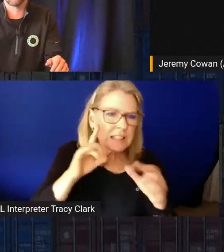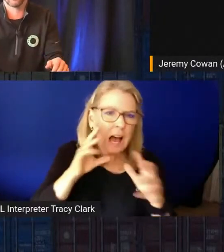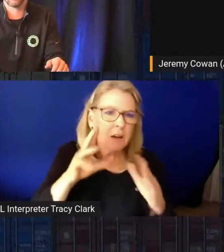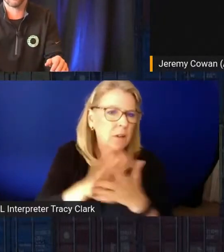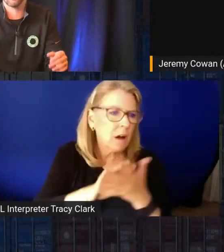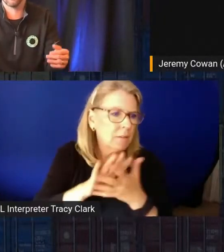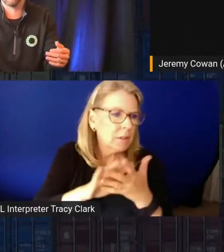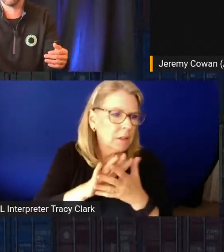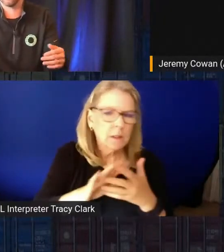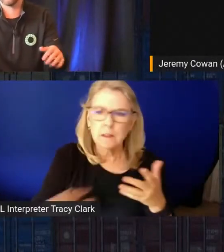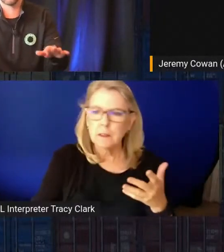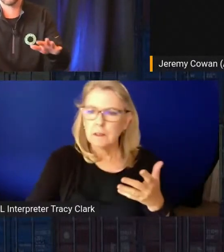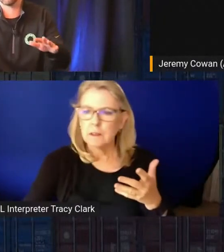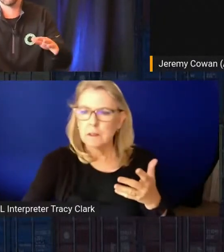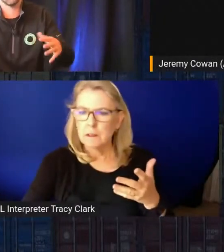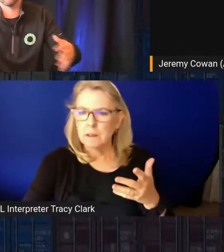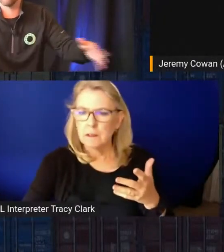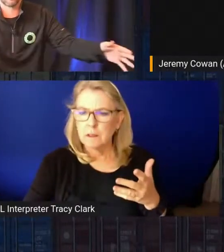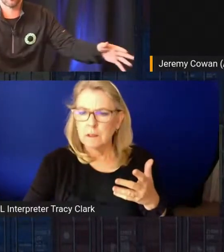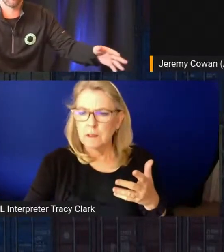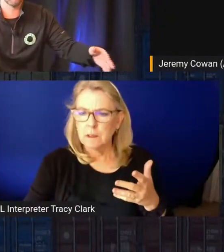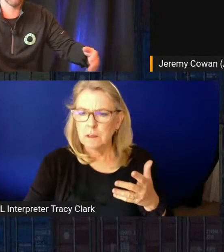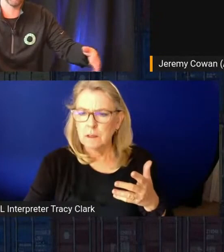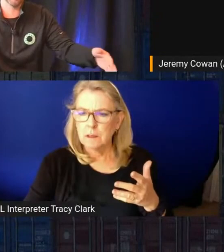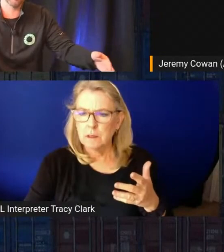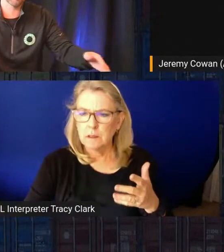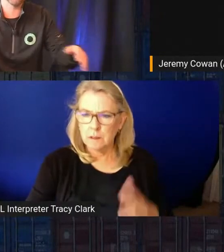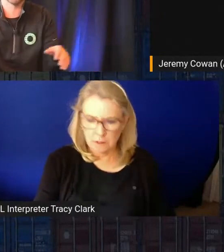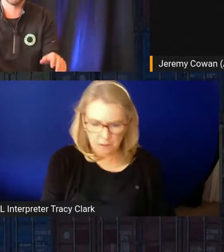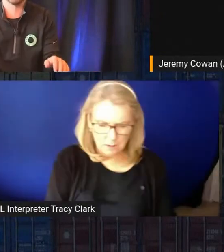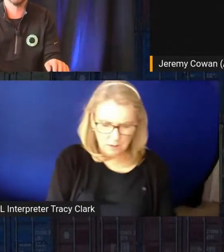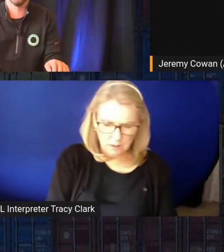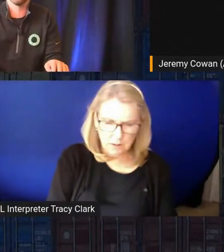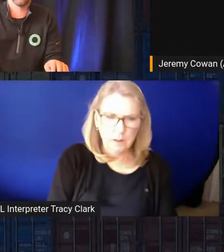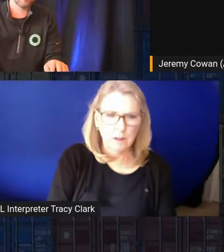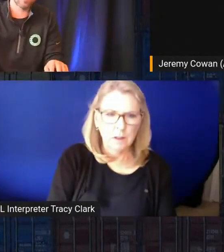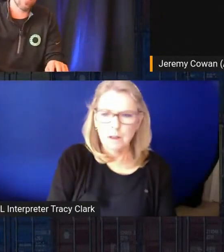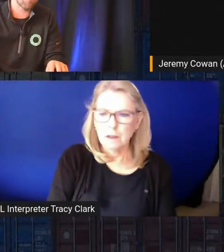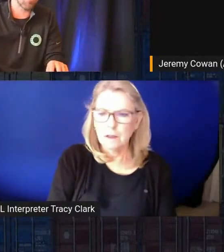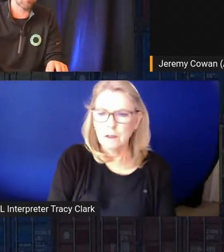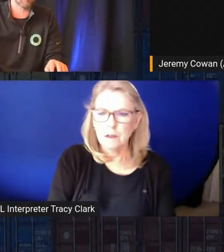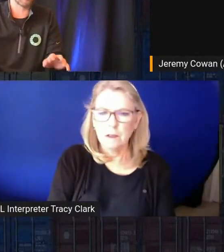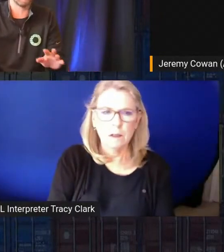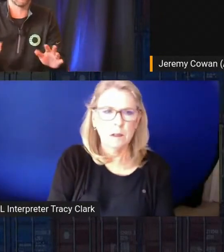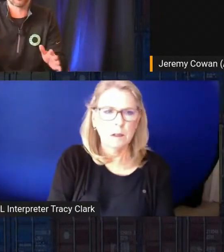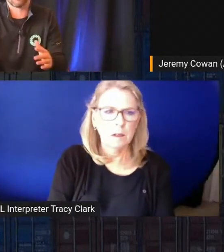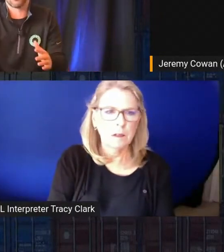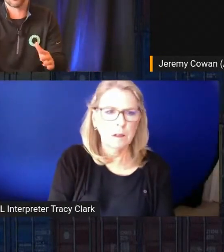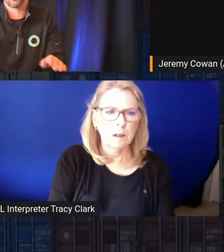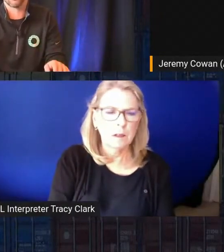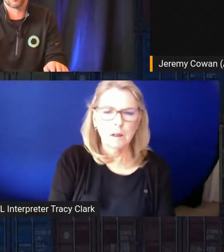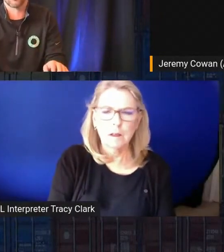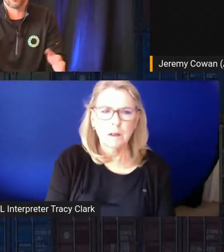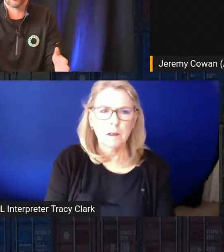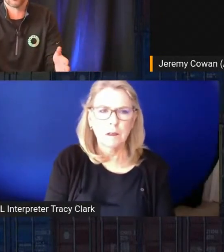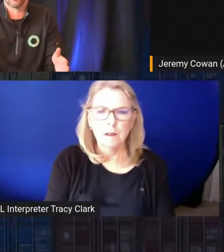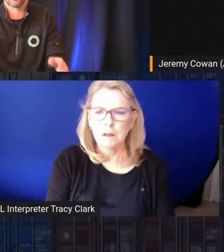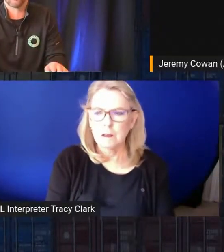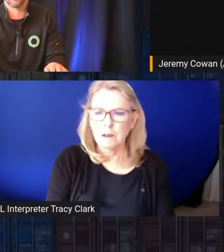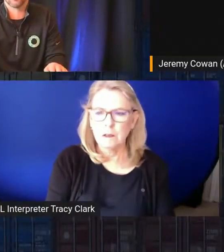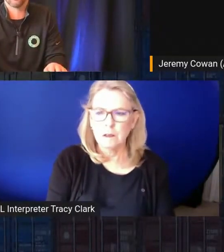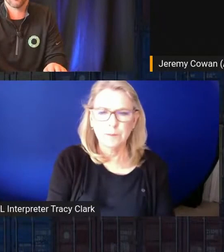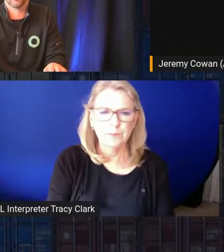be separated. Depending on what Kubernetes version you're on, Kubernetes can keep going forward, and you can kind of manage all